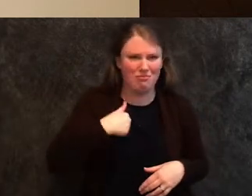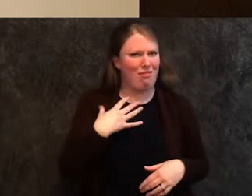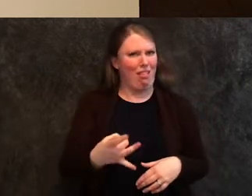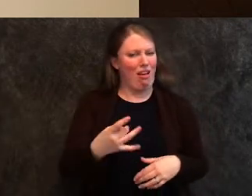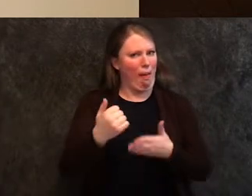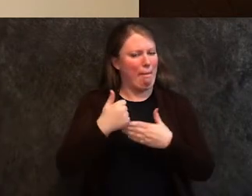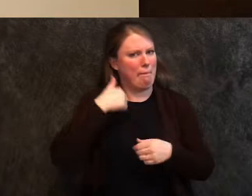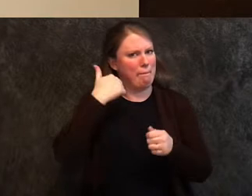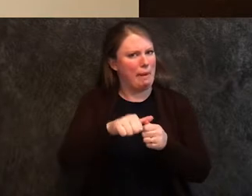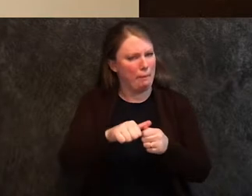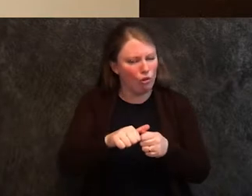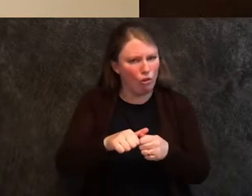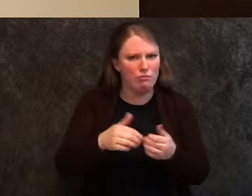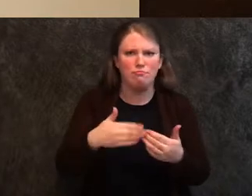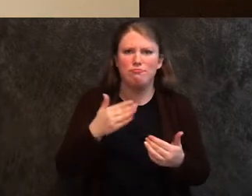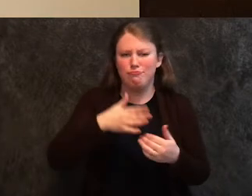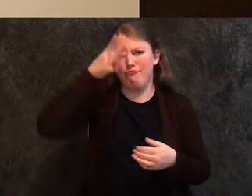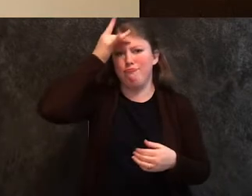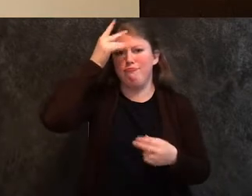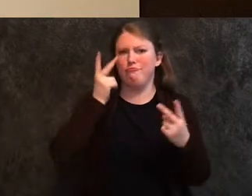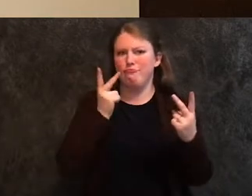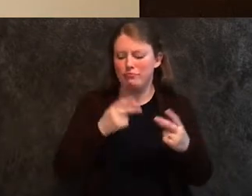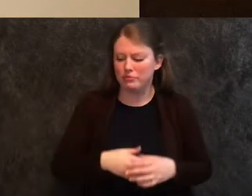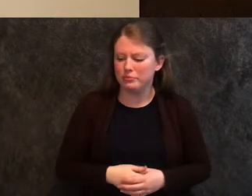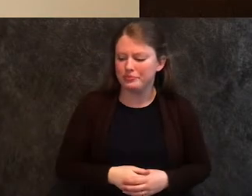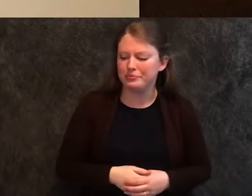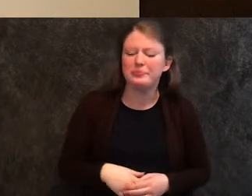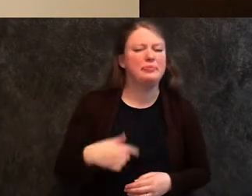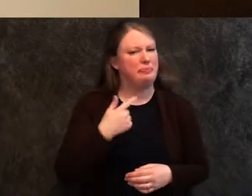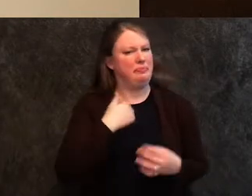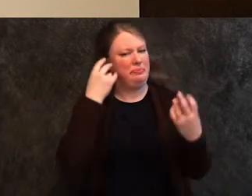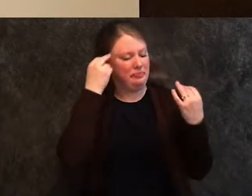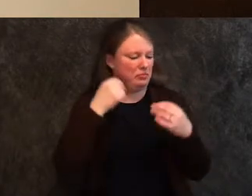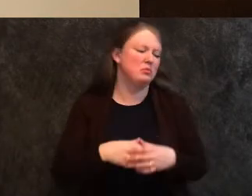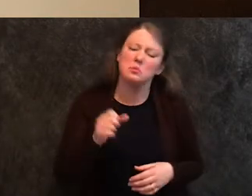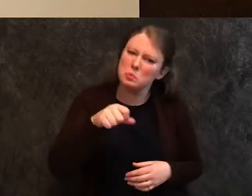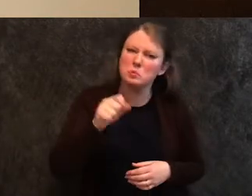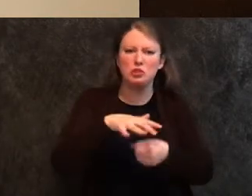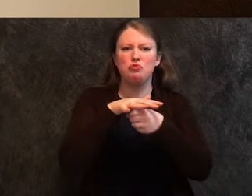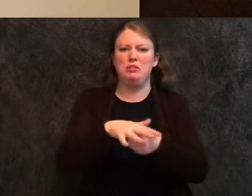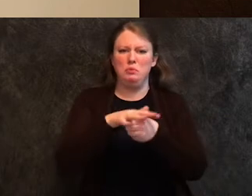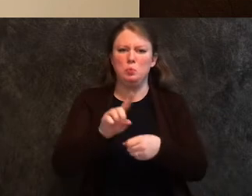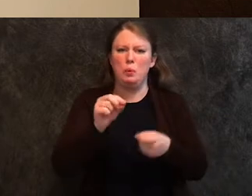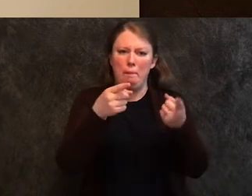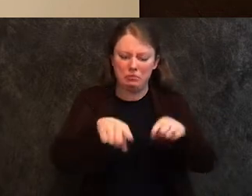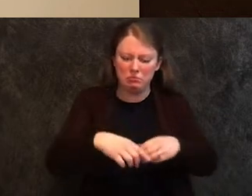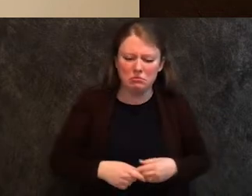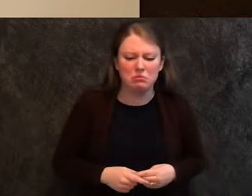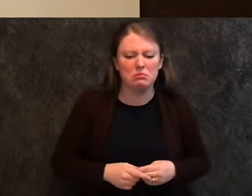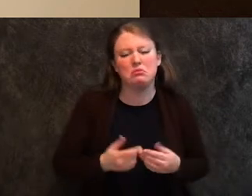things. And so as I was thinking about it, I thought, you know, when we have a stressful situation, like maybe we